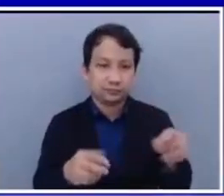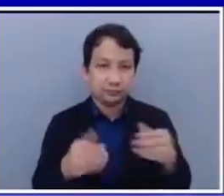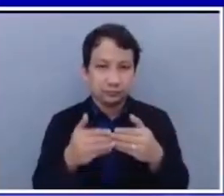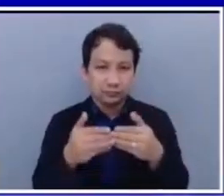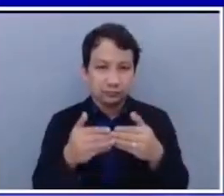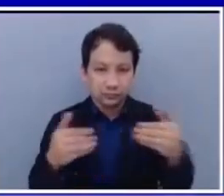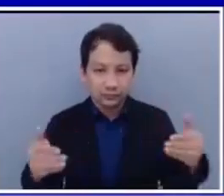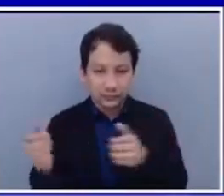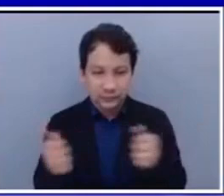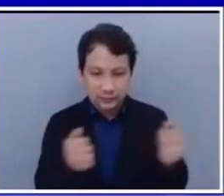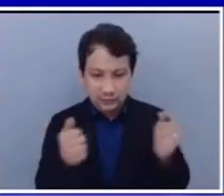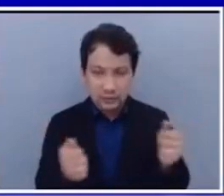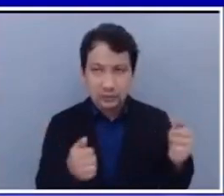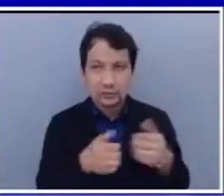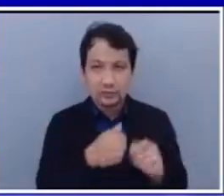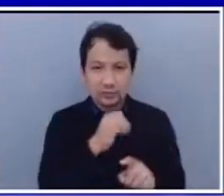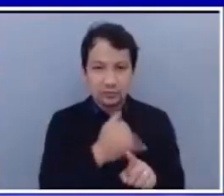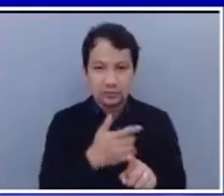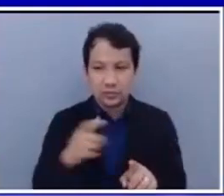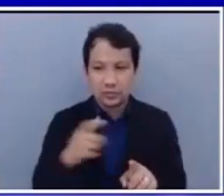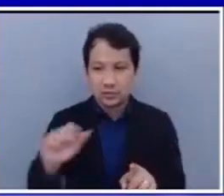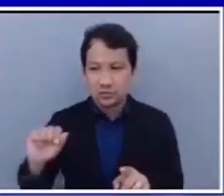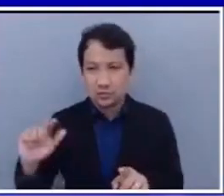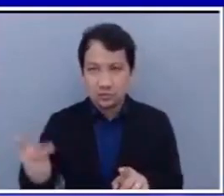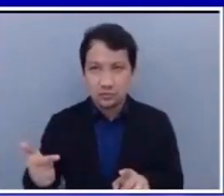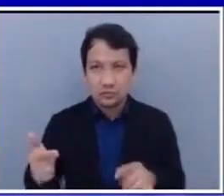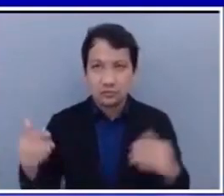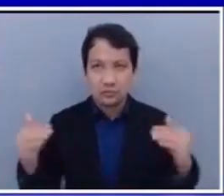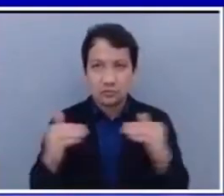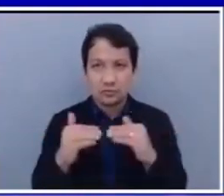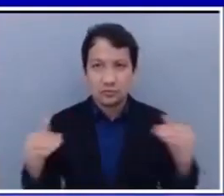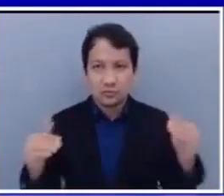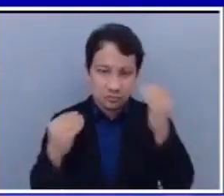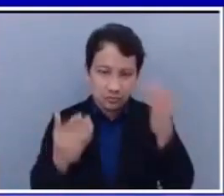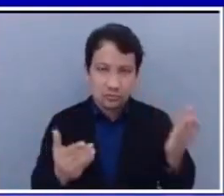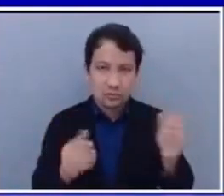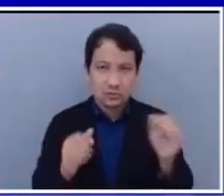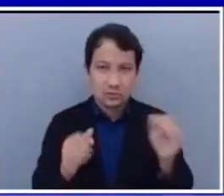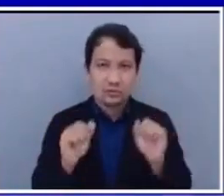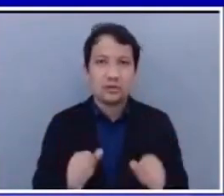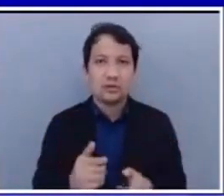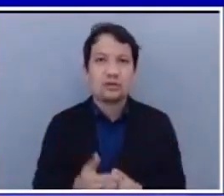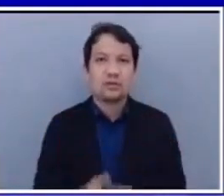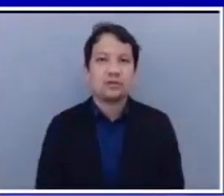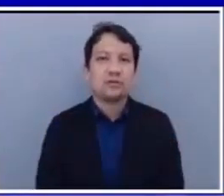between July and August, those are the information that I can provide at this point.